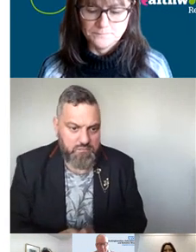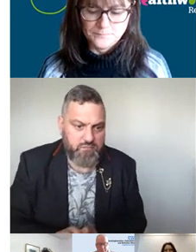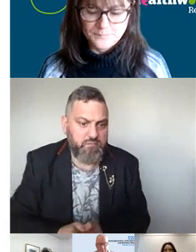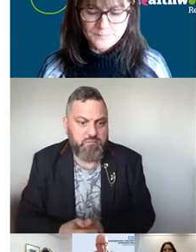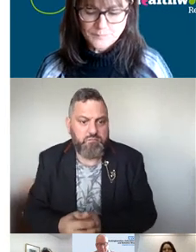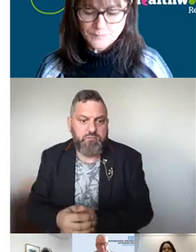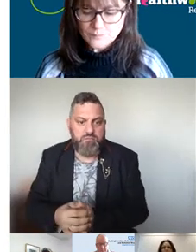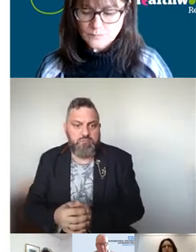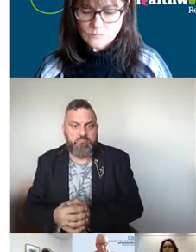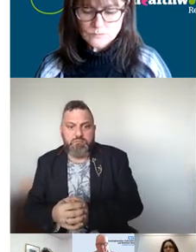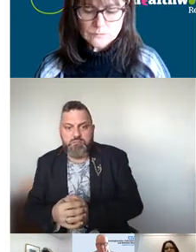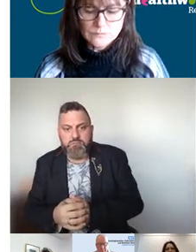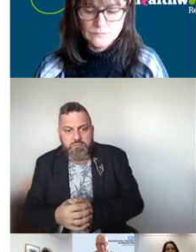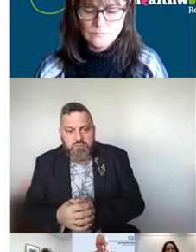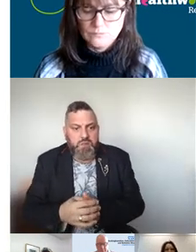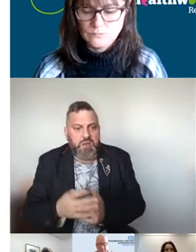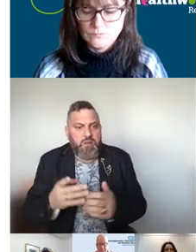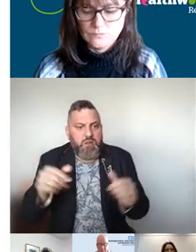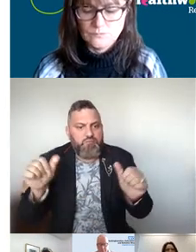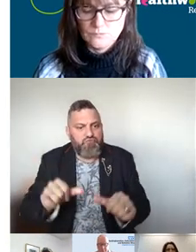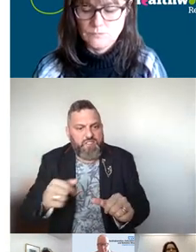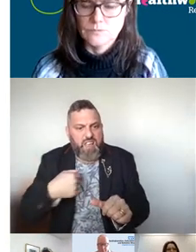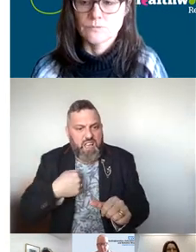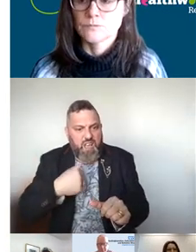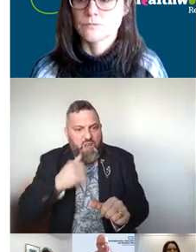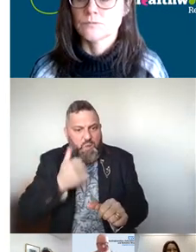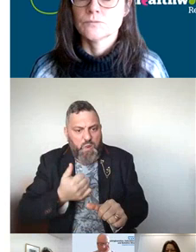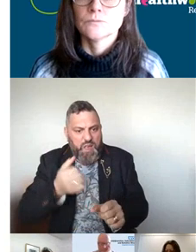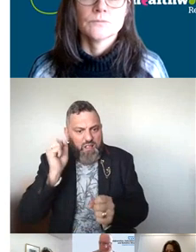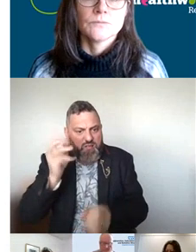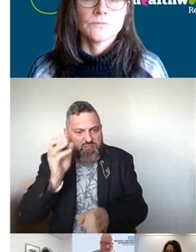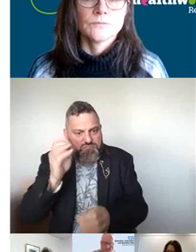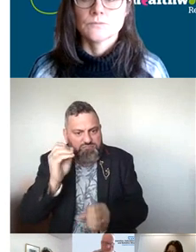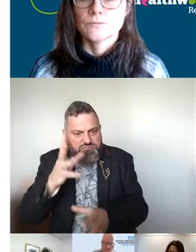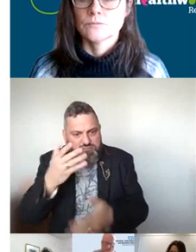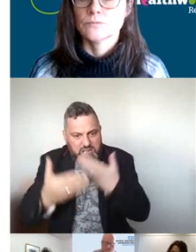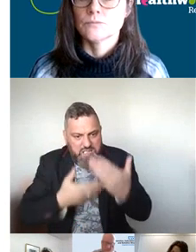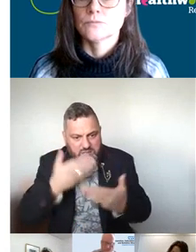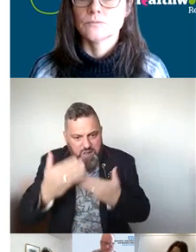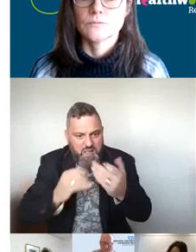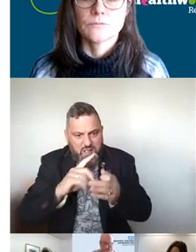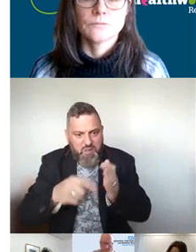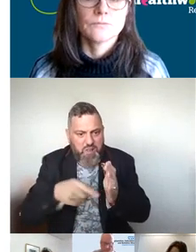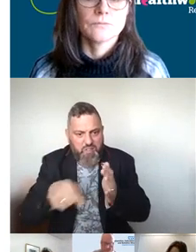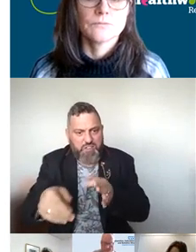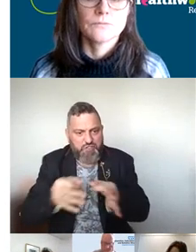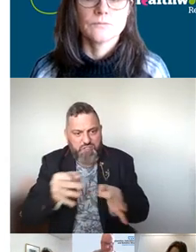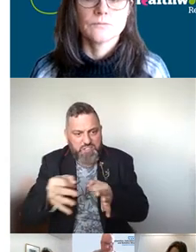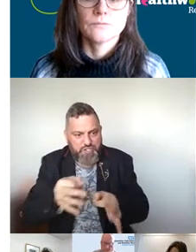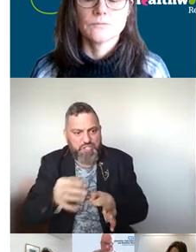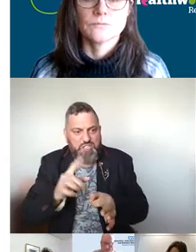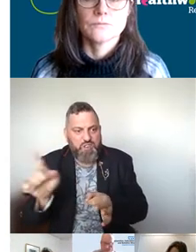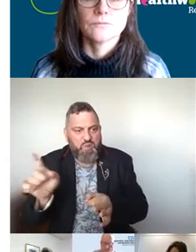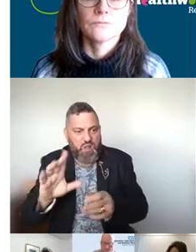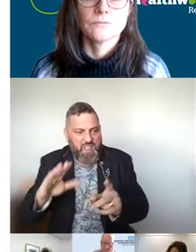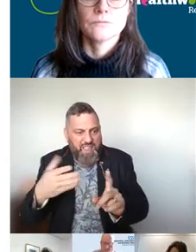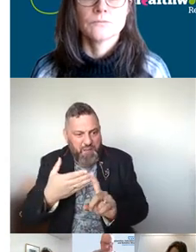presentation is just very quickly just give a little bit of explanation about what the strategy is and what it's